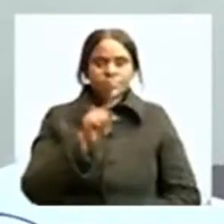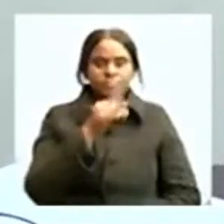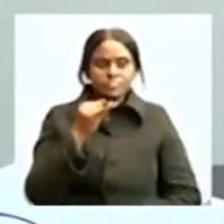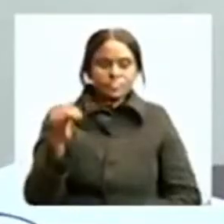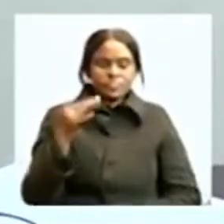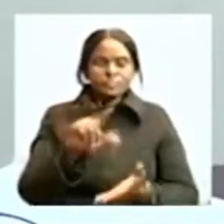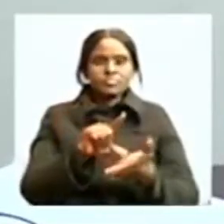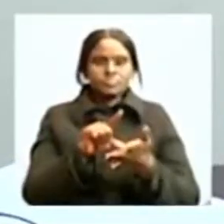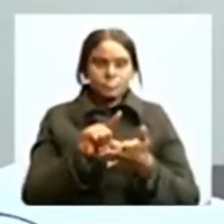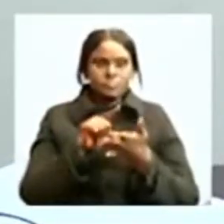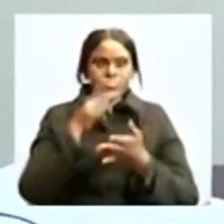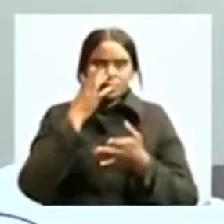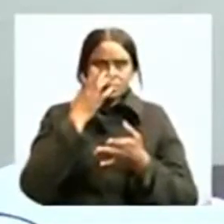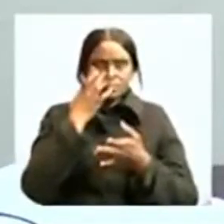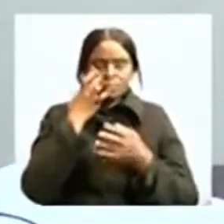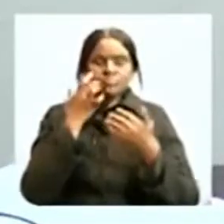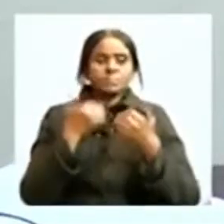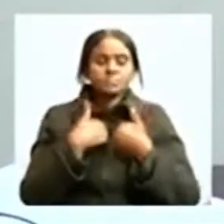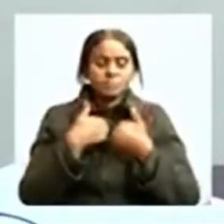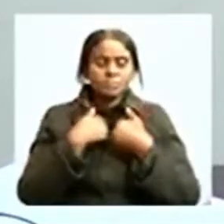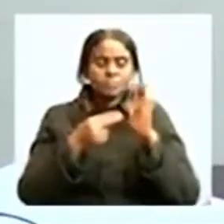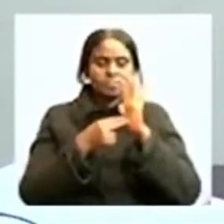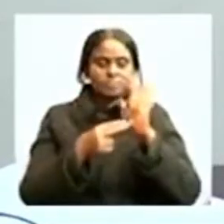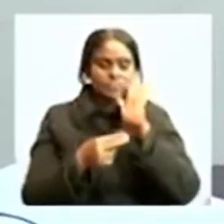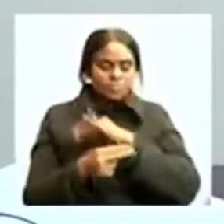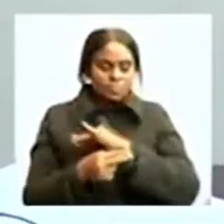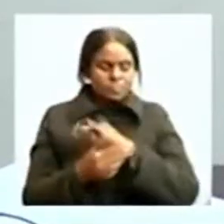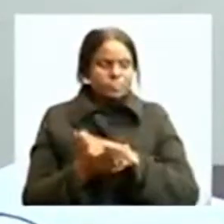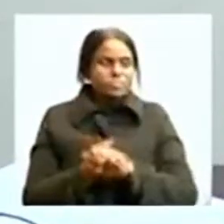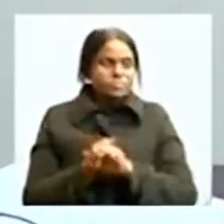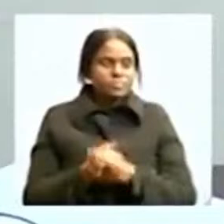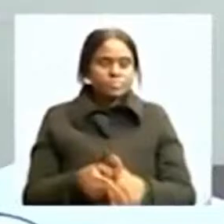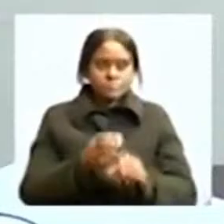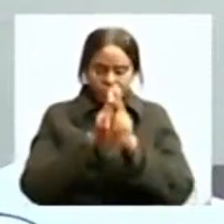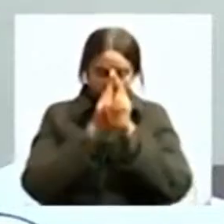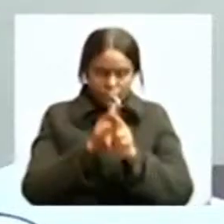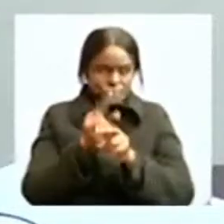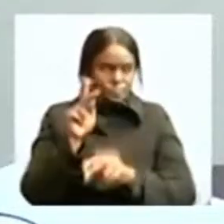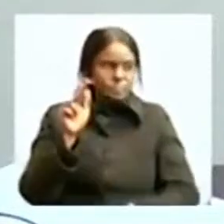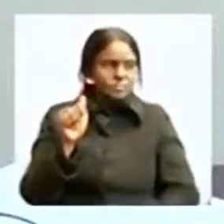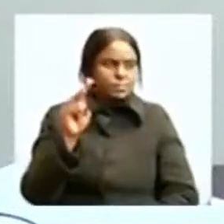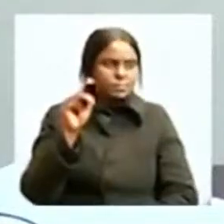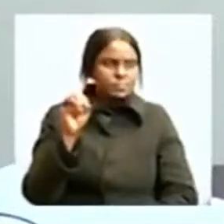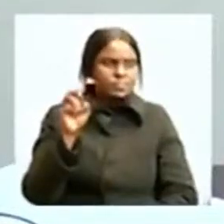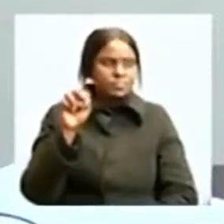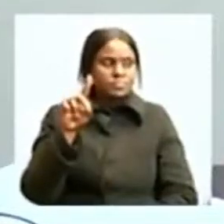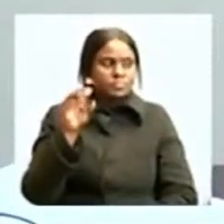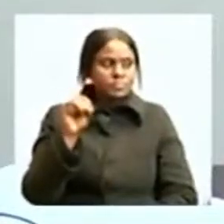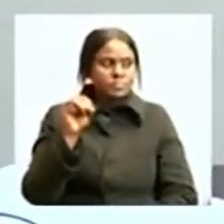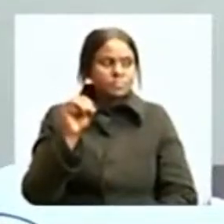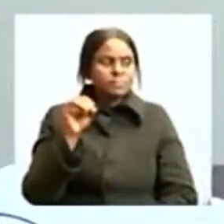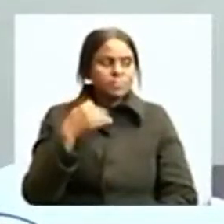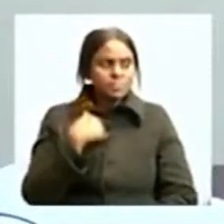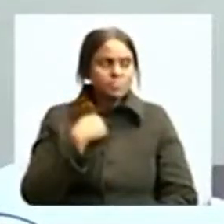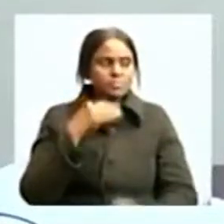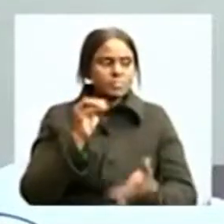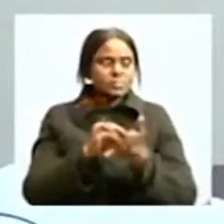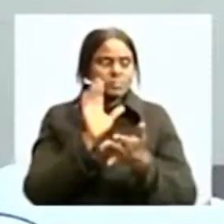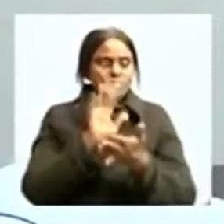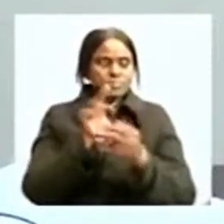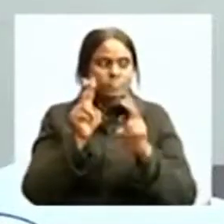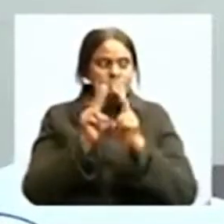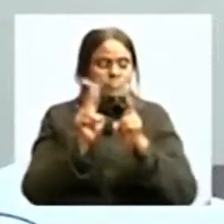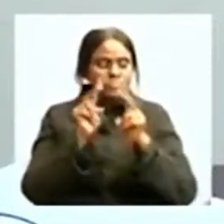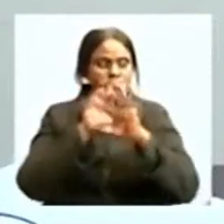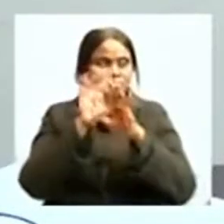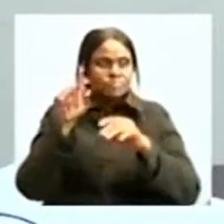loans, as indicated by Honorable Kamondo, and you have really put it very clear,